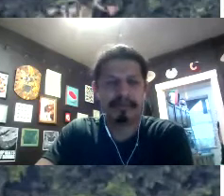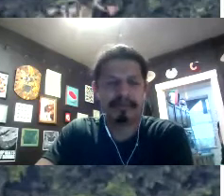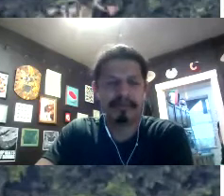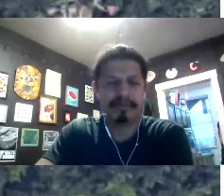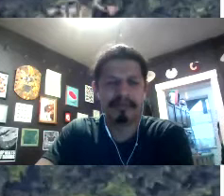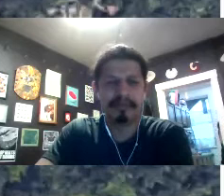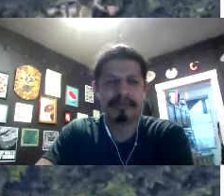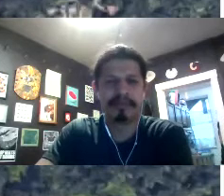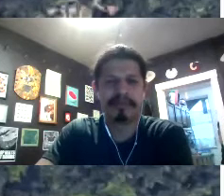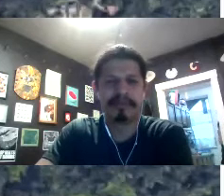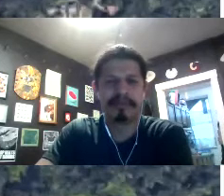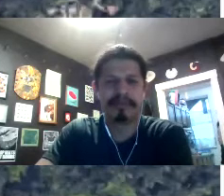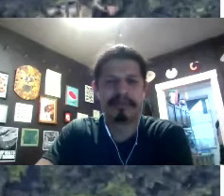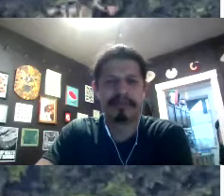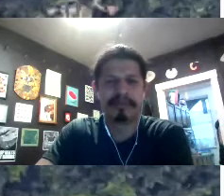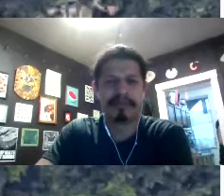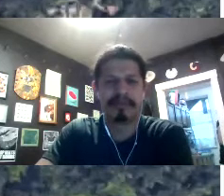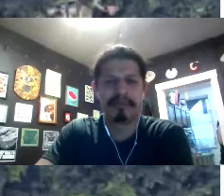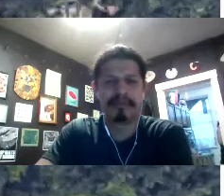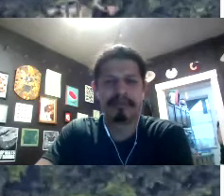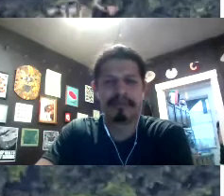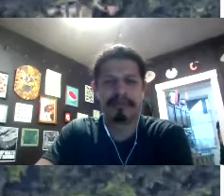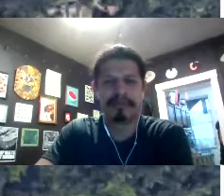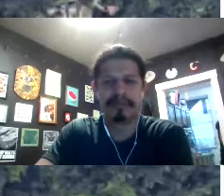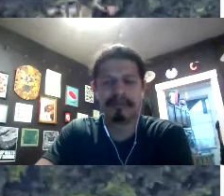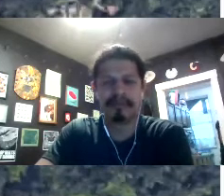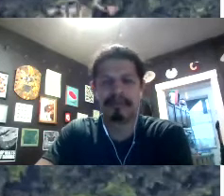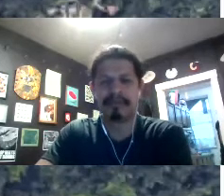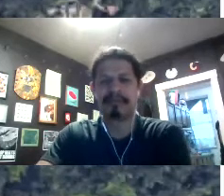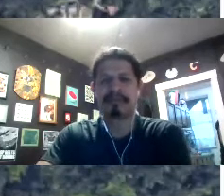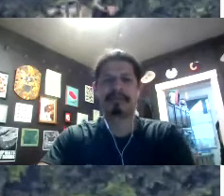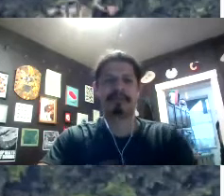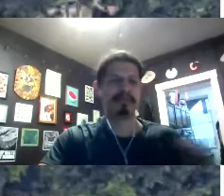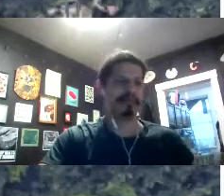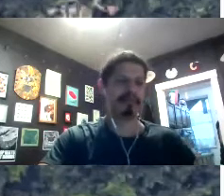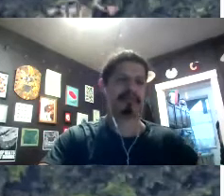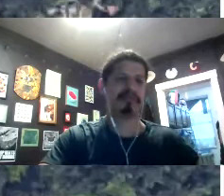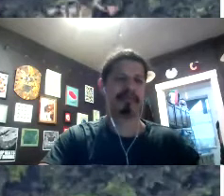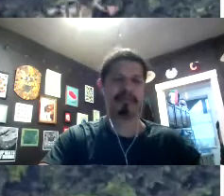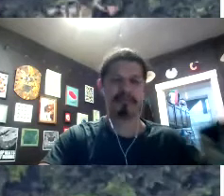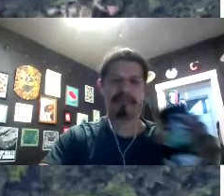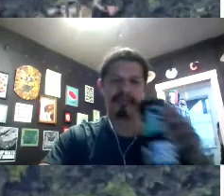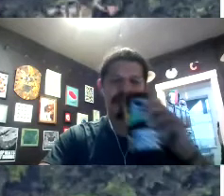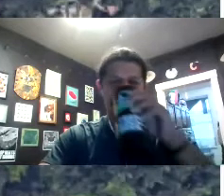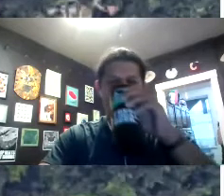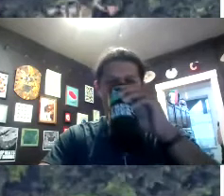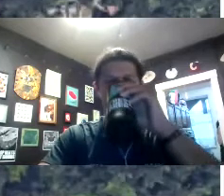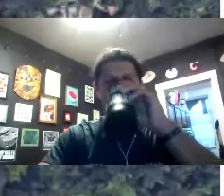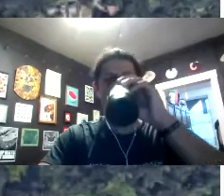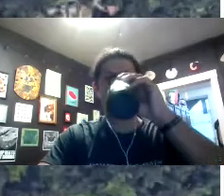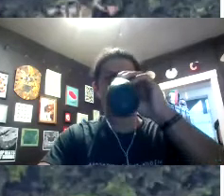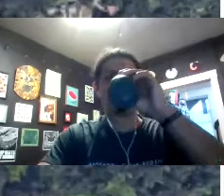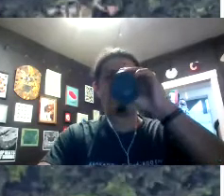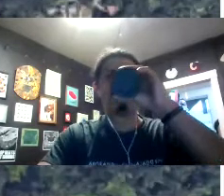be possible to make Beacon look like South Dallas and remove the center lane for part of the street to slow down